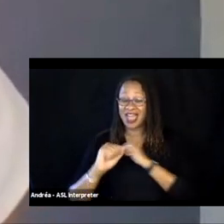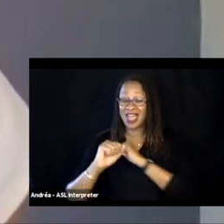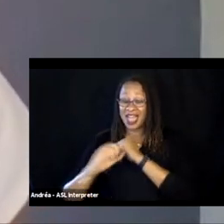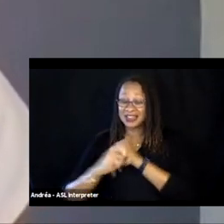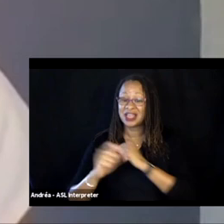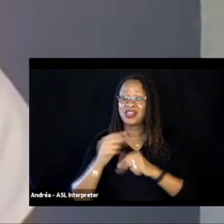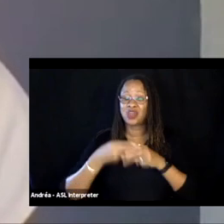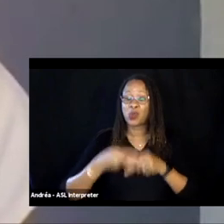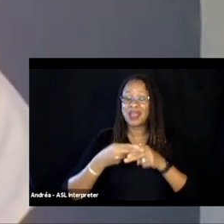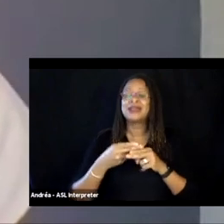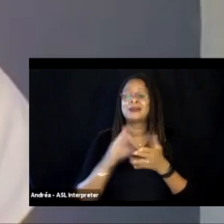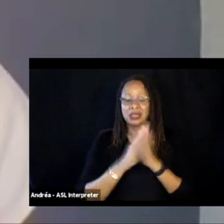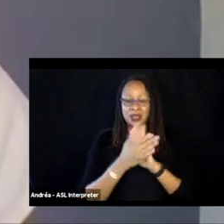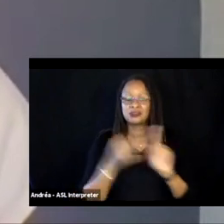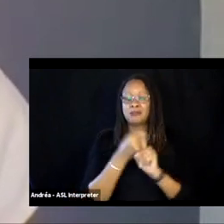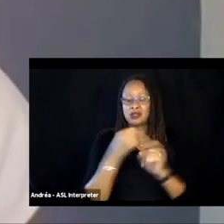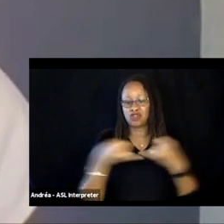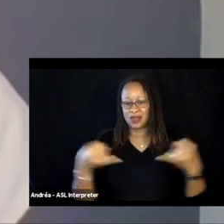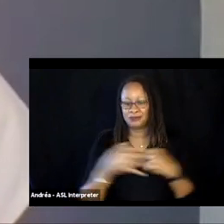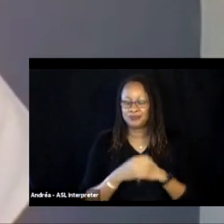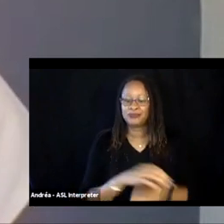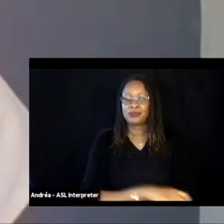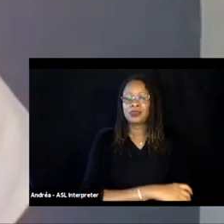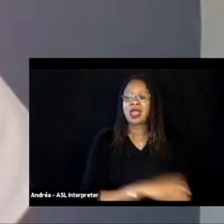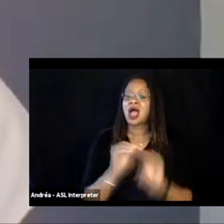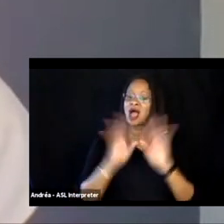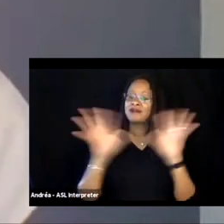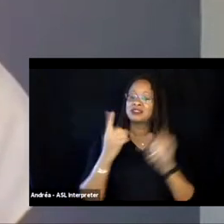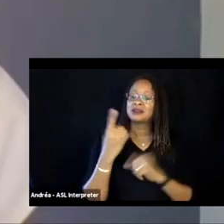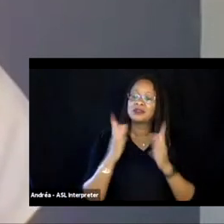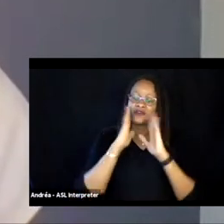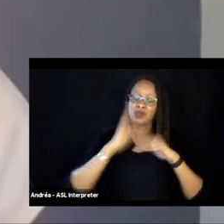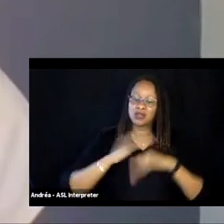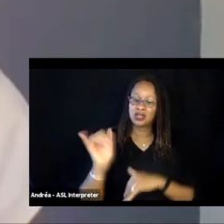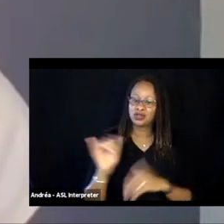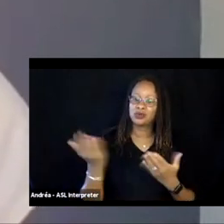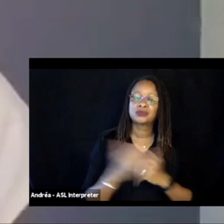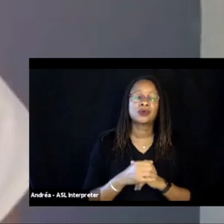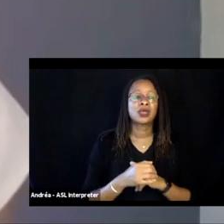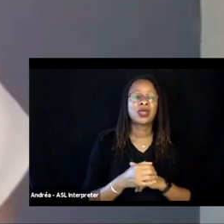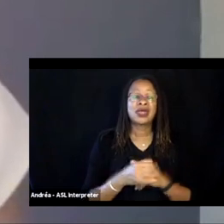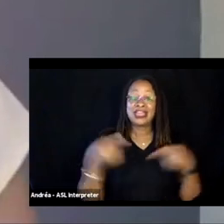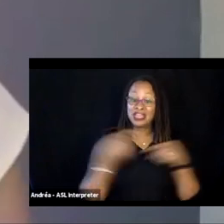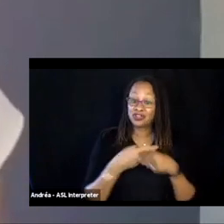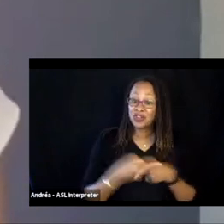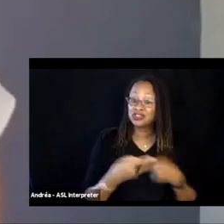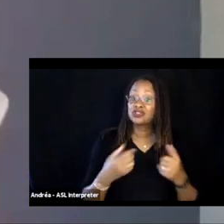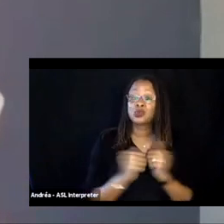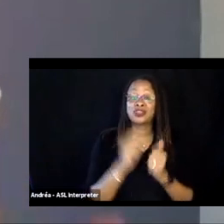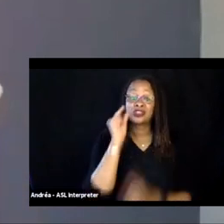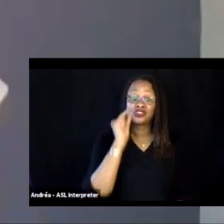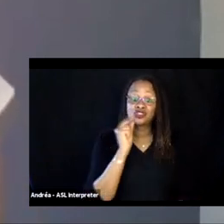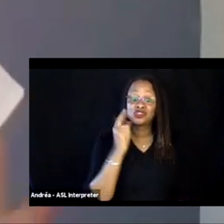weight is a punchline. So obviously something to focus on here. And in terms of interventions with gender,